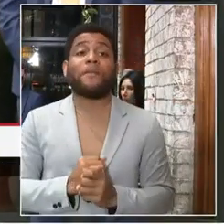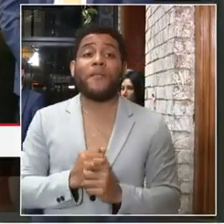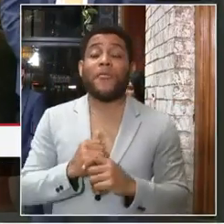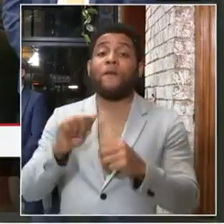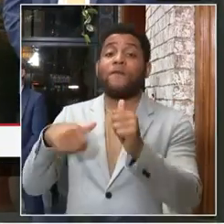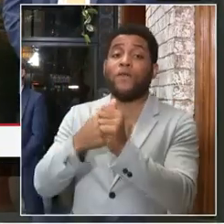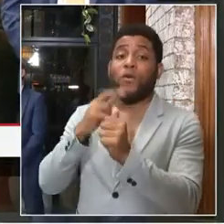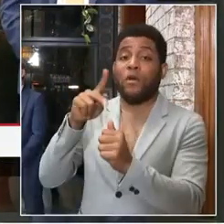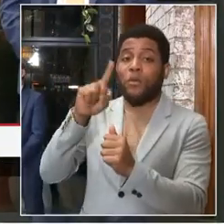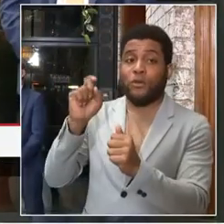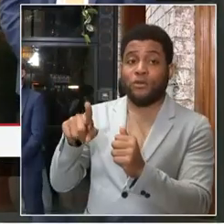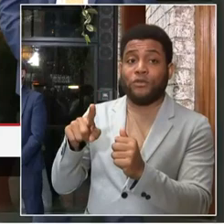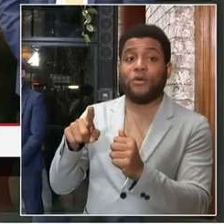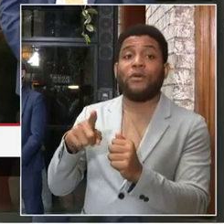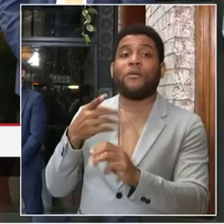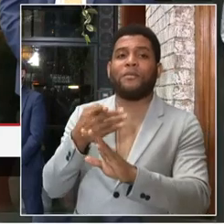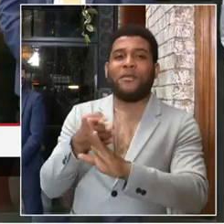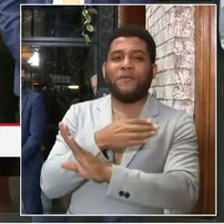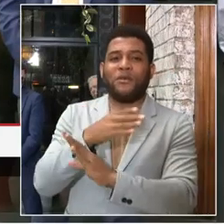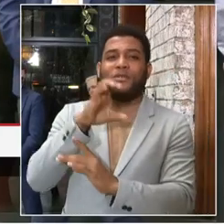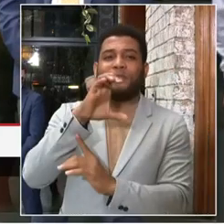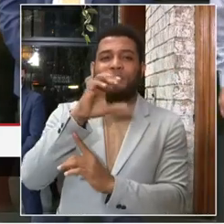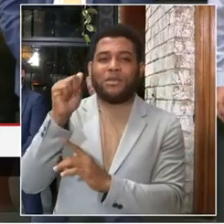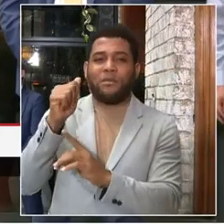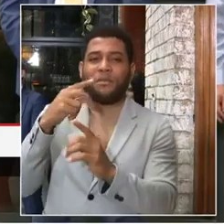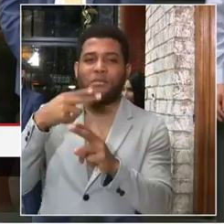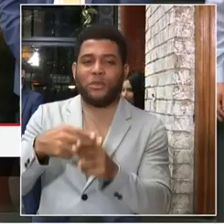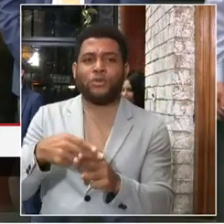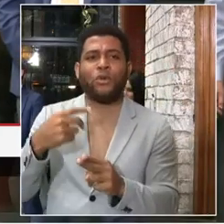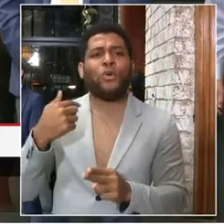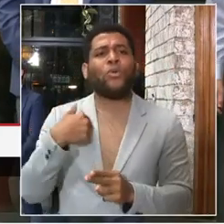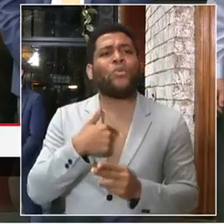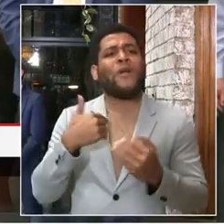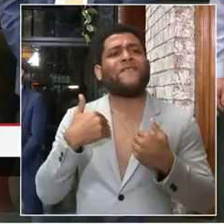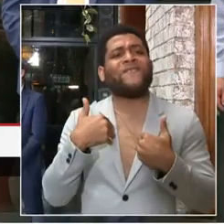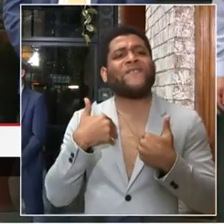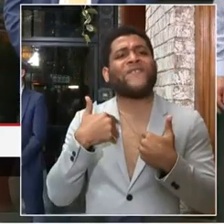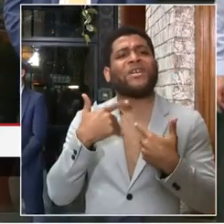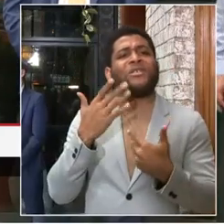city administrator mentioned that we have some of the lowest prosecution rates in the